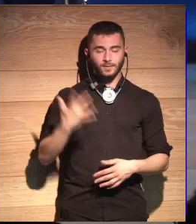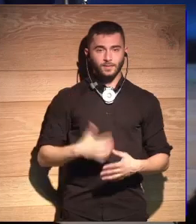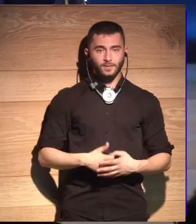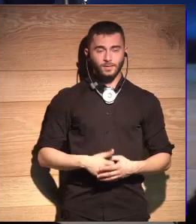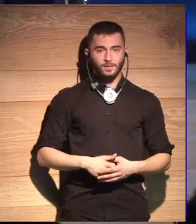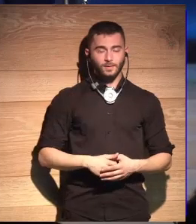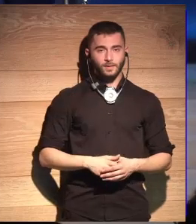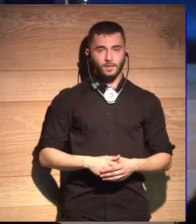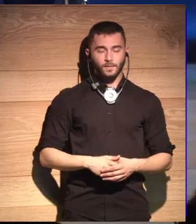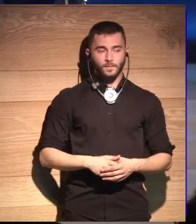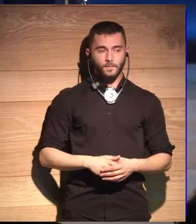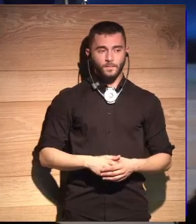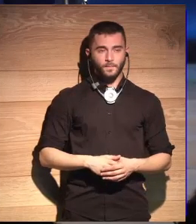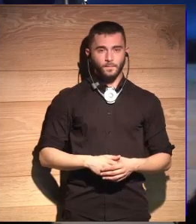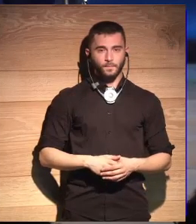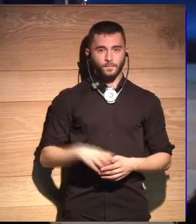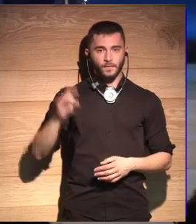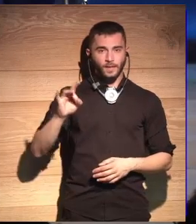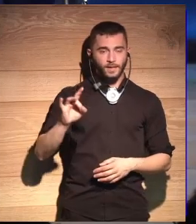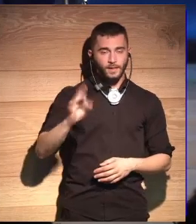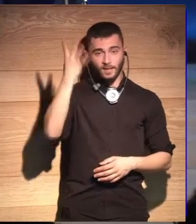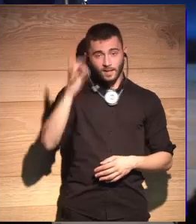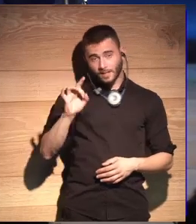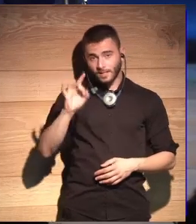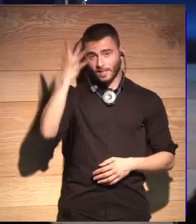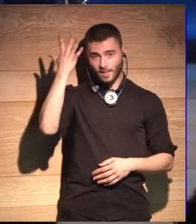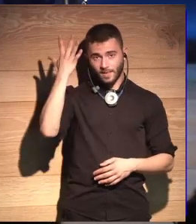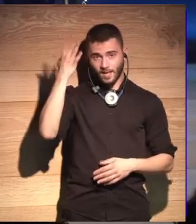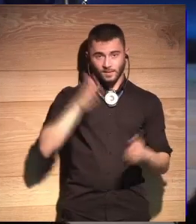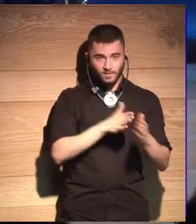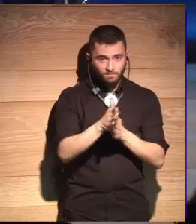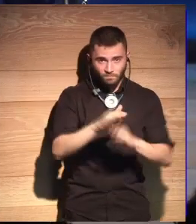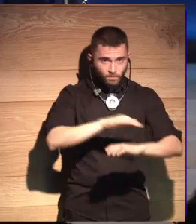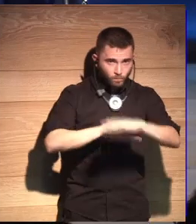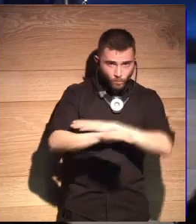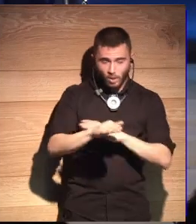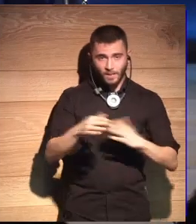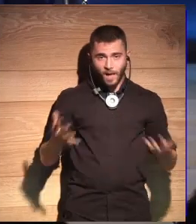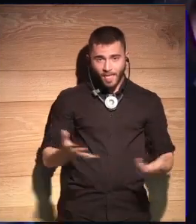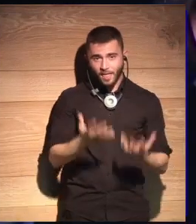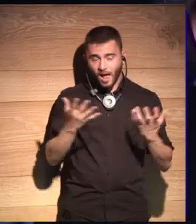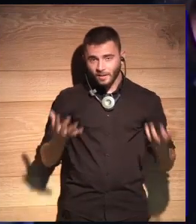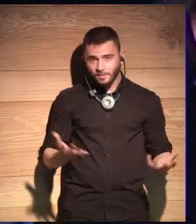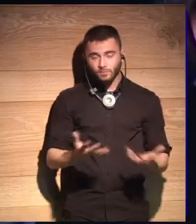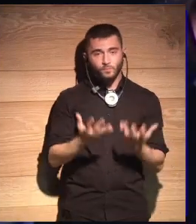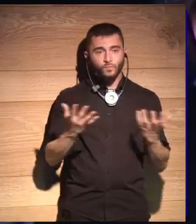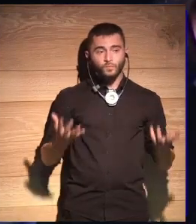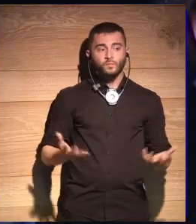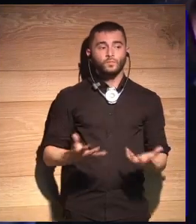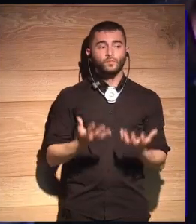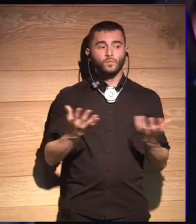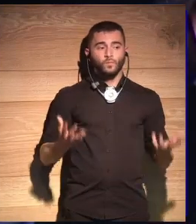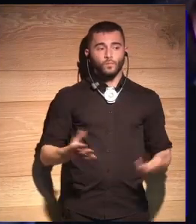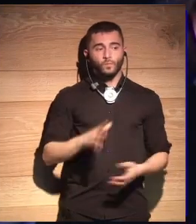are led by our existing sort of often unconscious and